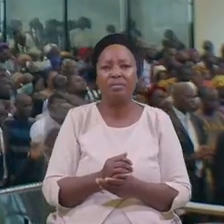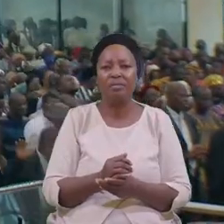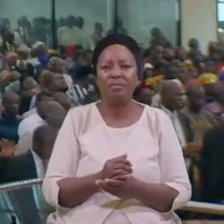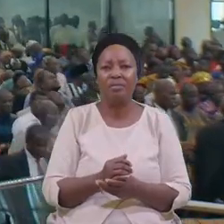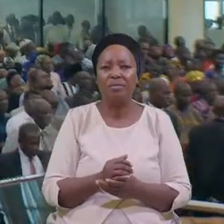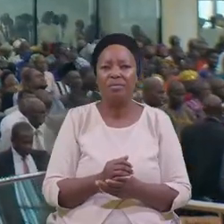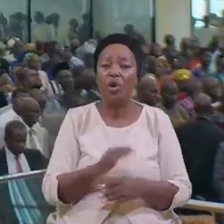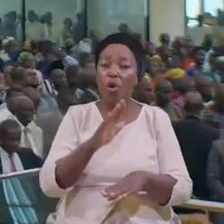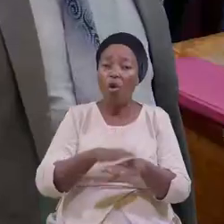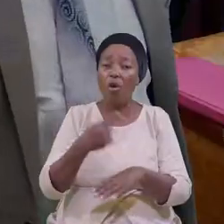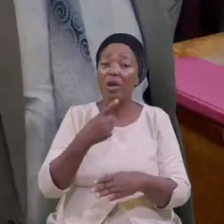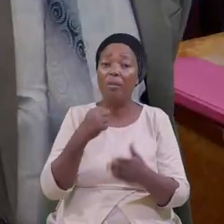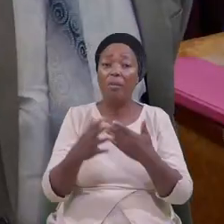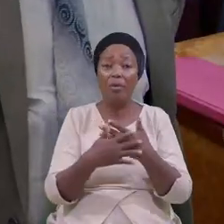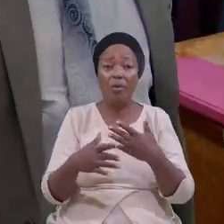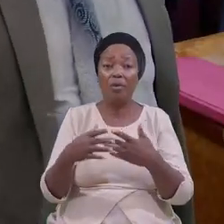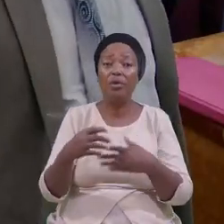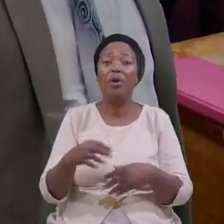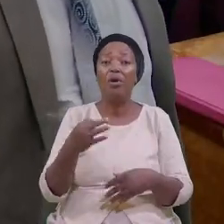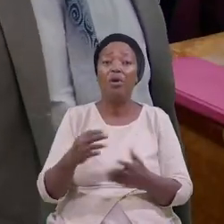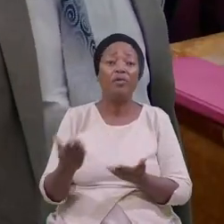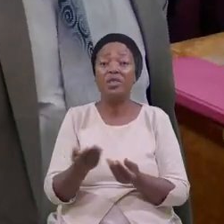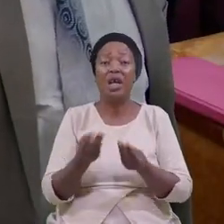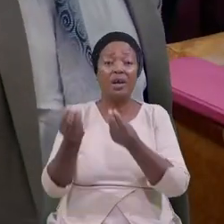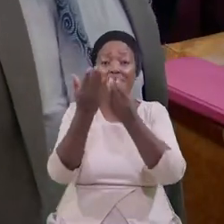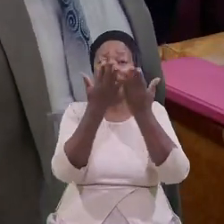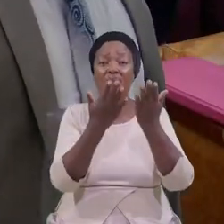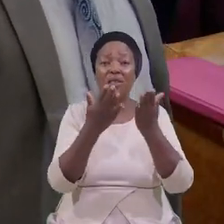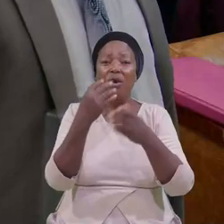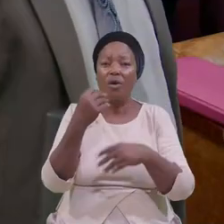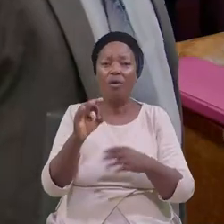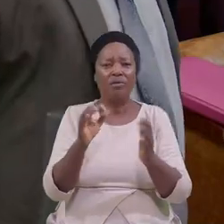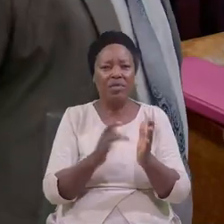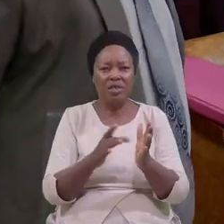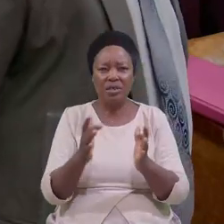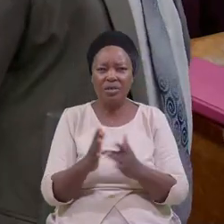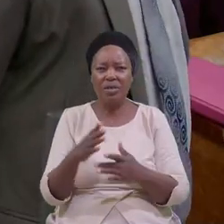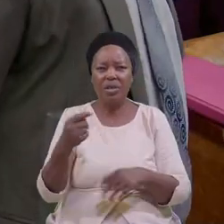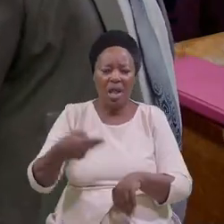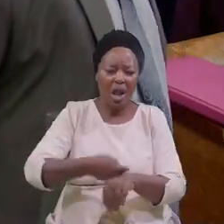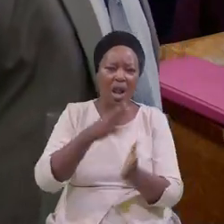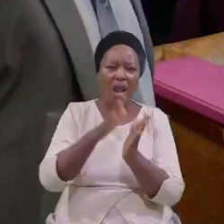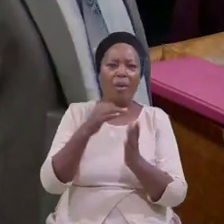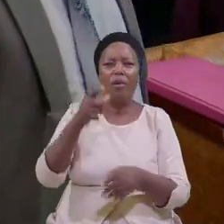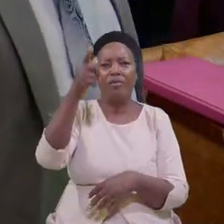on the blood of the sacrifice of Jesus, the Lamb of